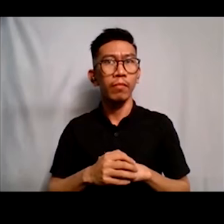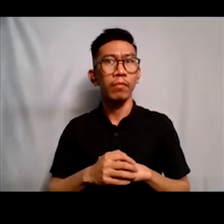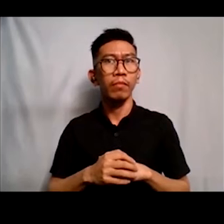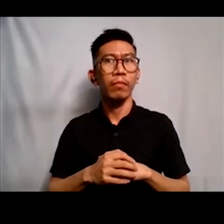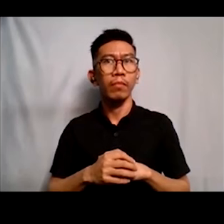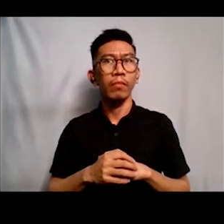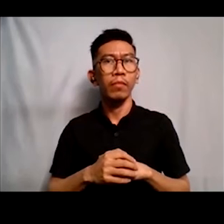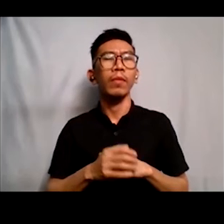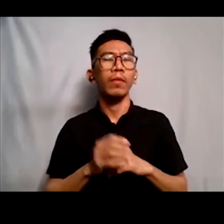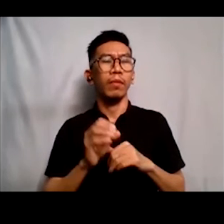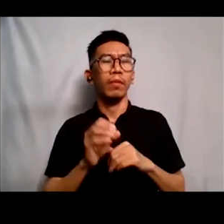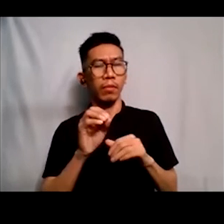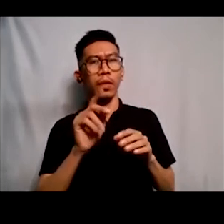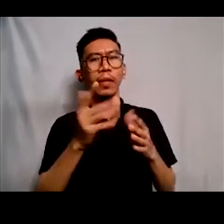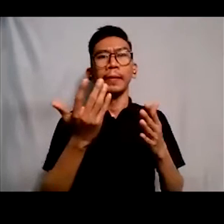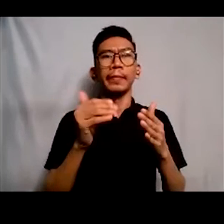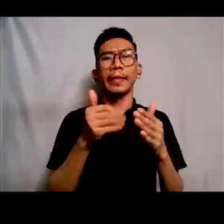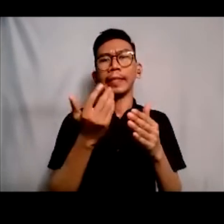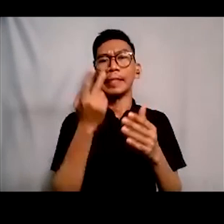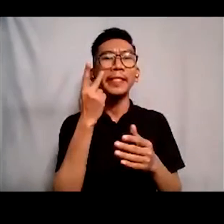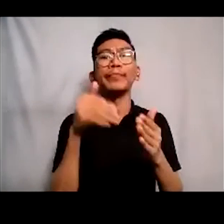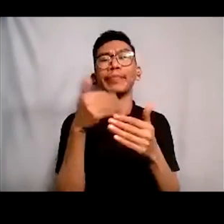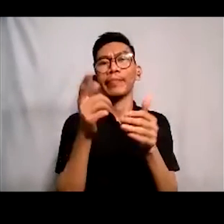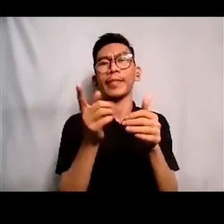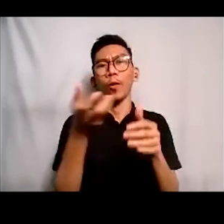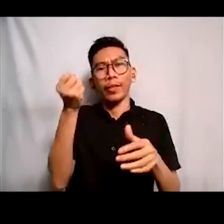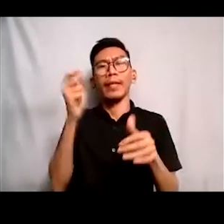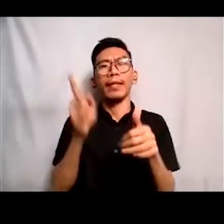Okay, so let's go down to the next sentence.